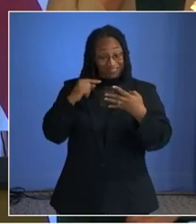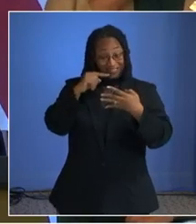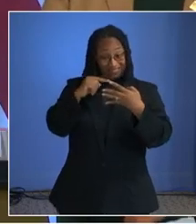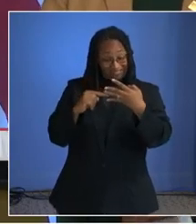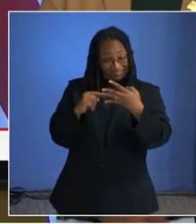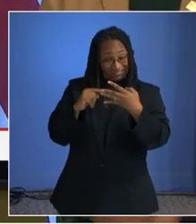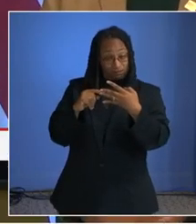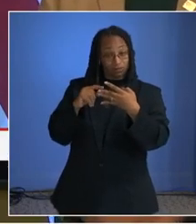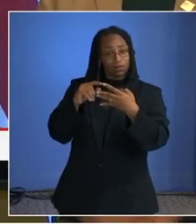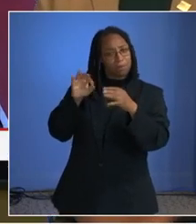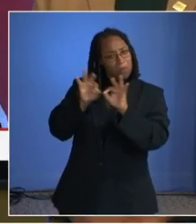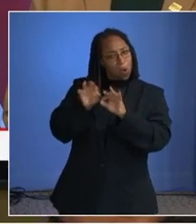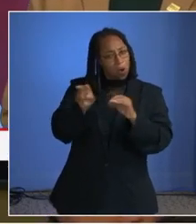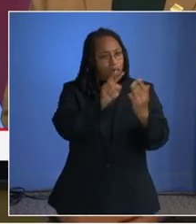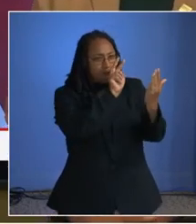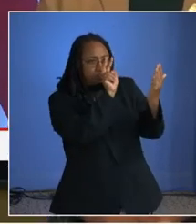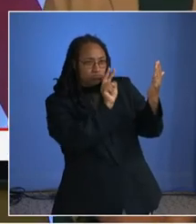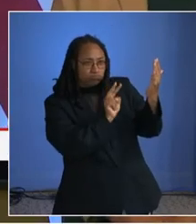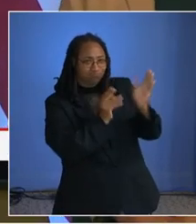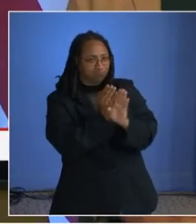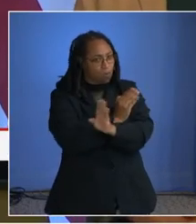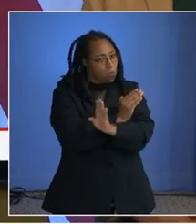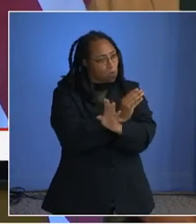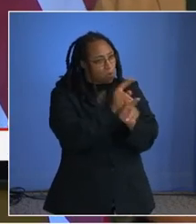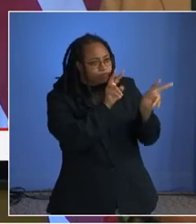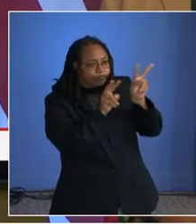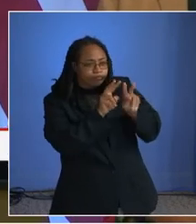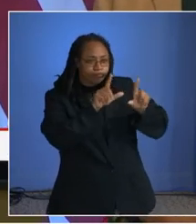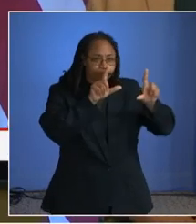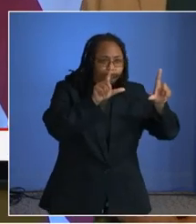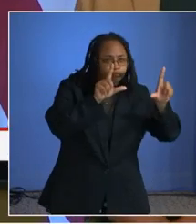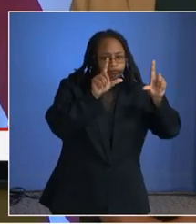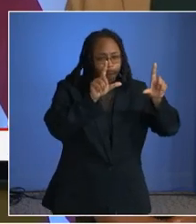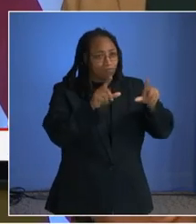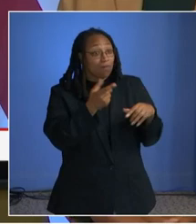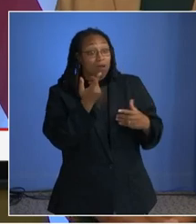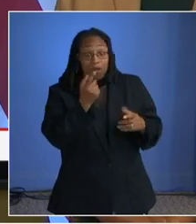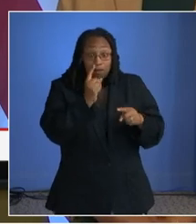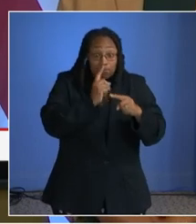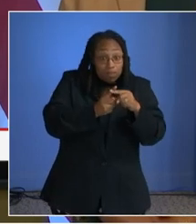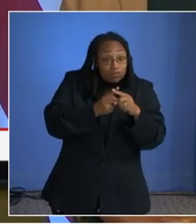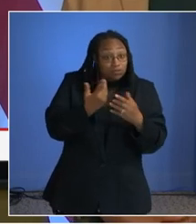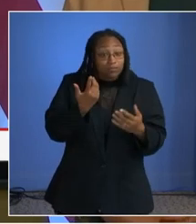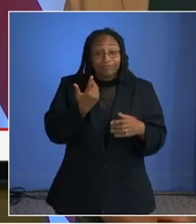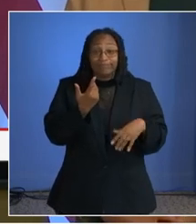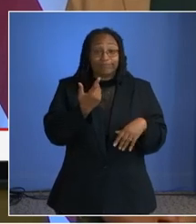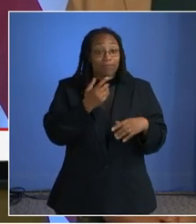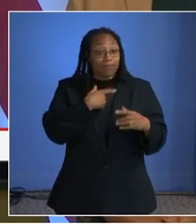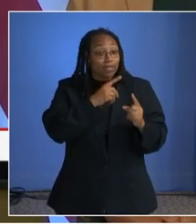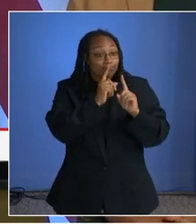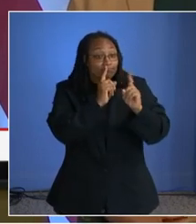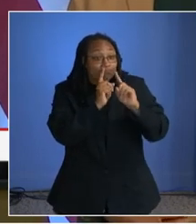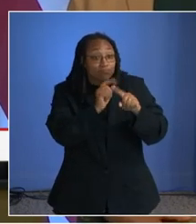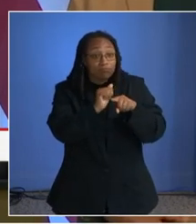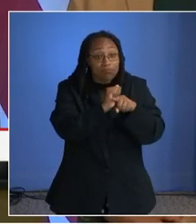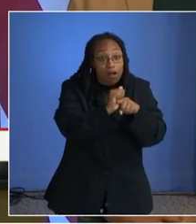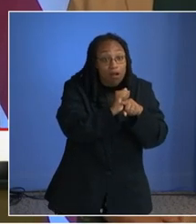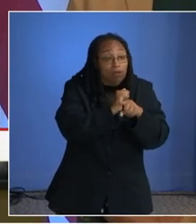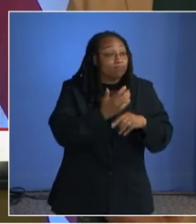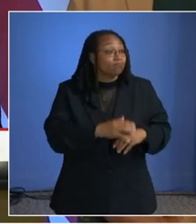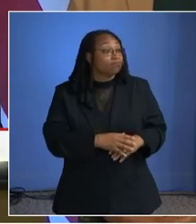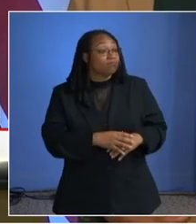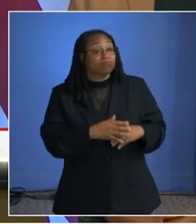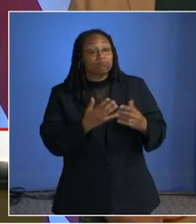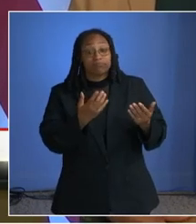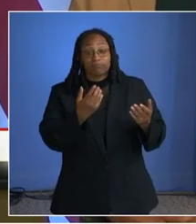the libraries, an opportunity for you to build your interview skills and to get assistance with resume writing. We want to make sure that you can